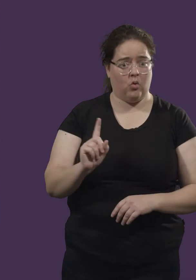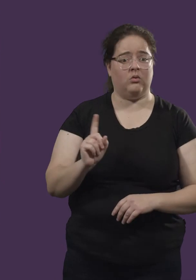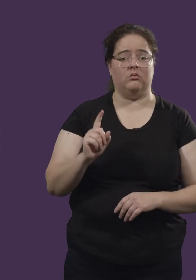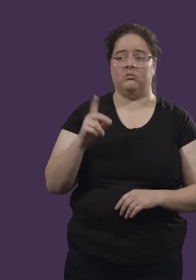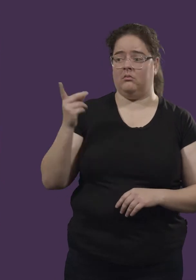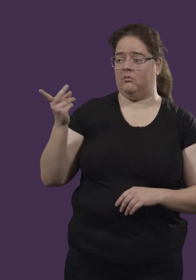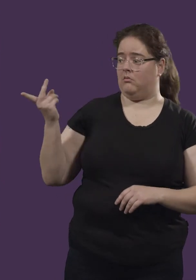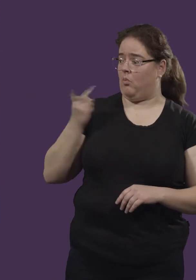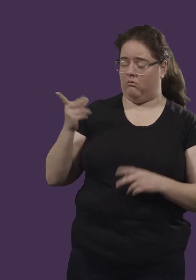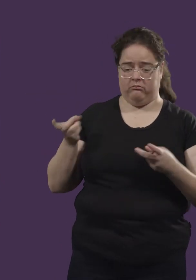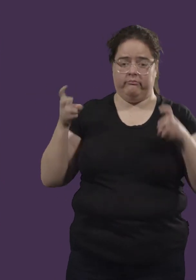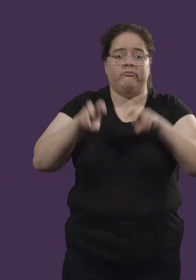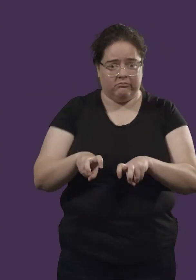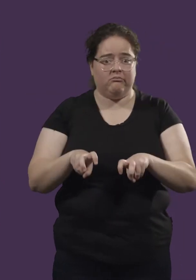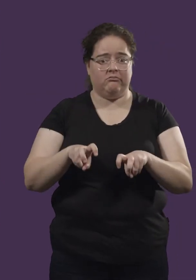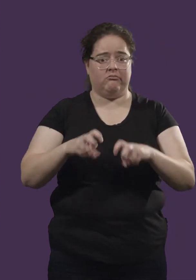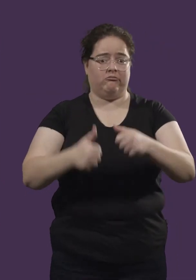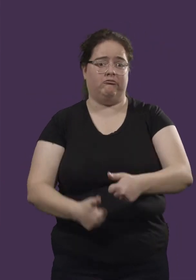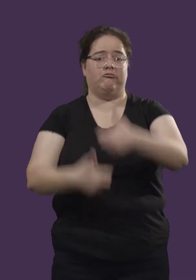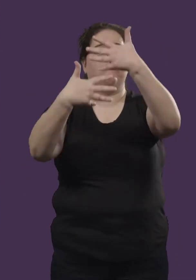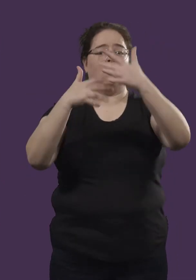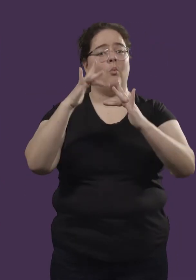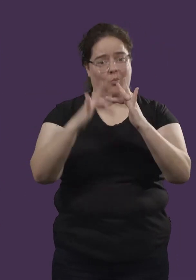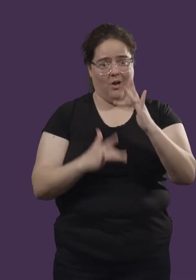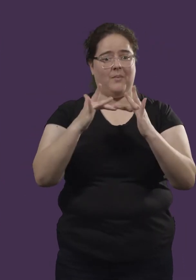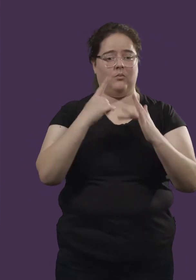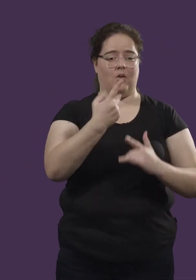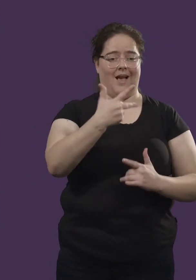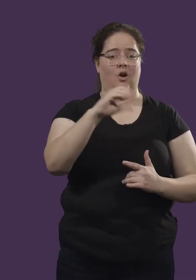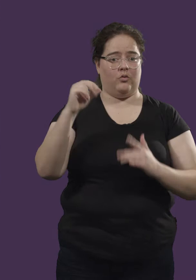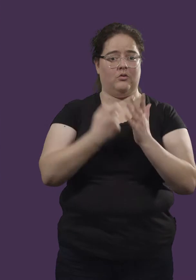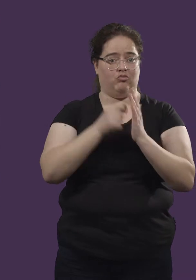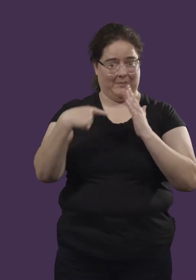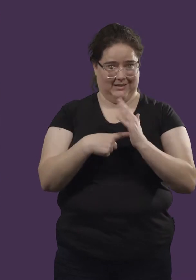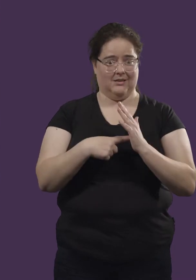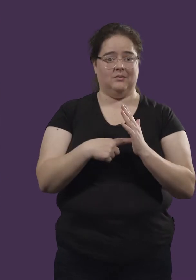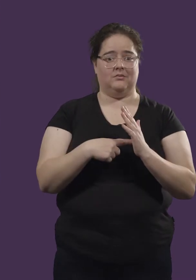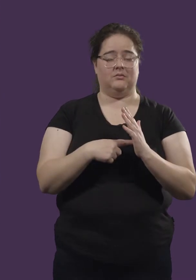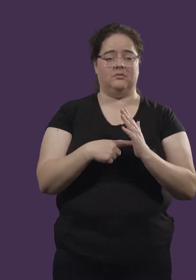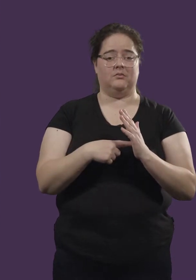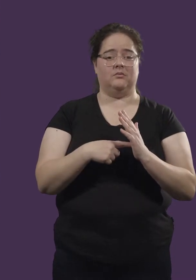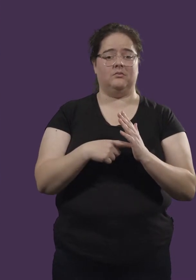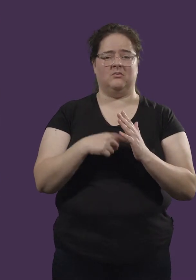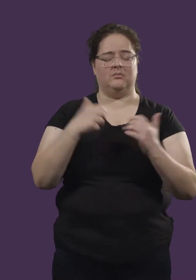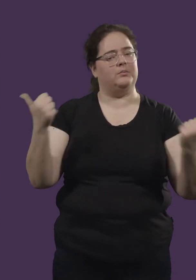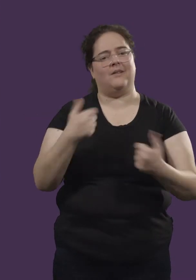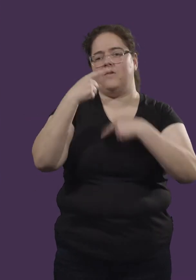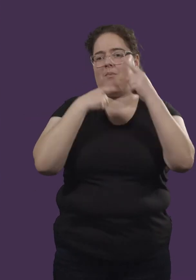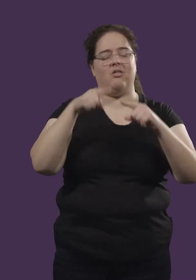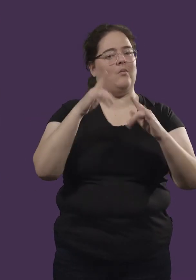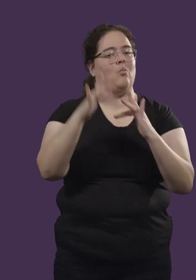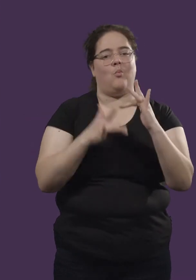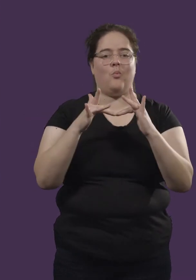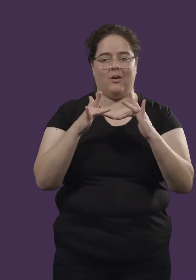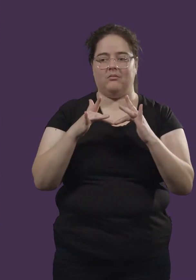jump online together, go to the 1-800-RESPECT website. There's lots of information there that you can